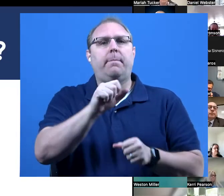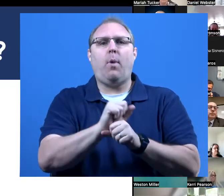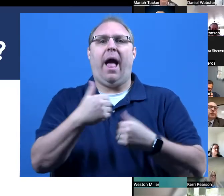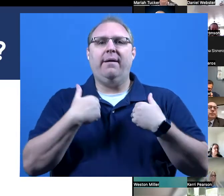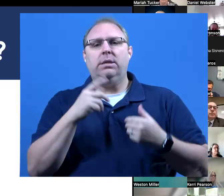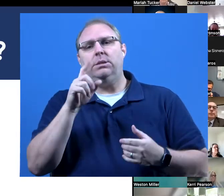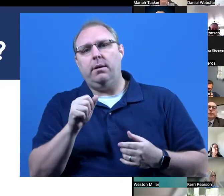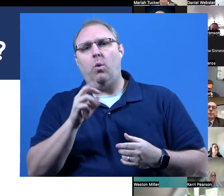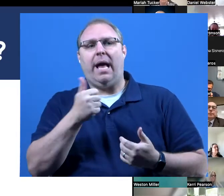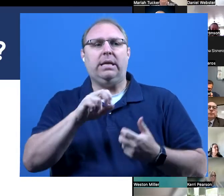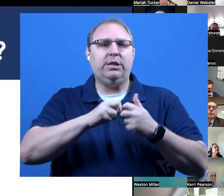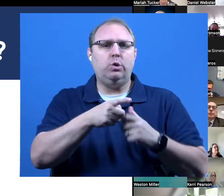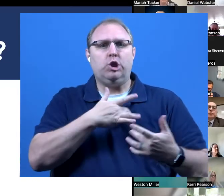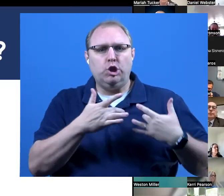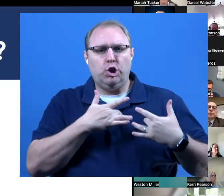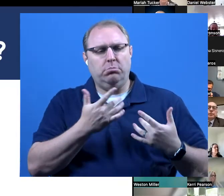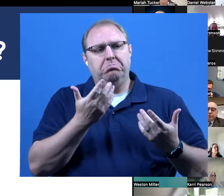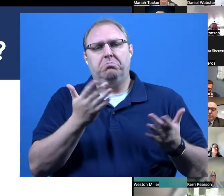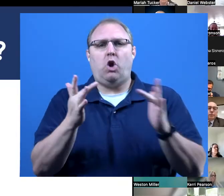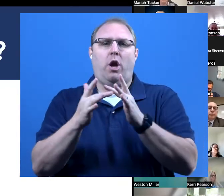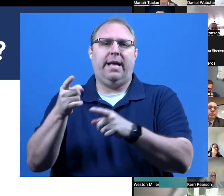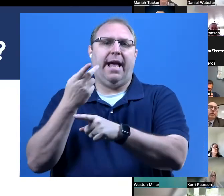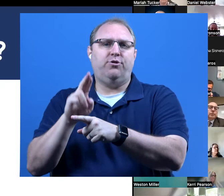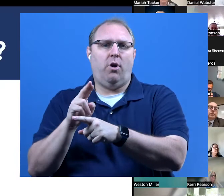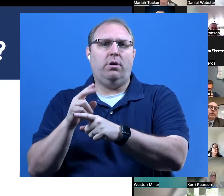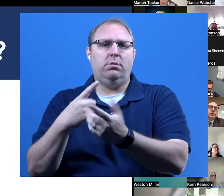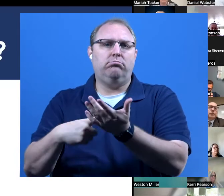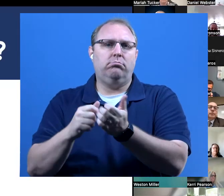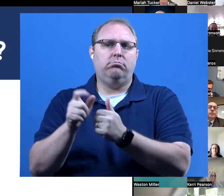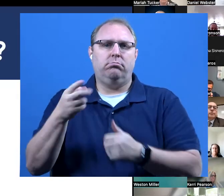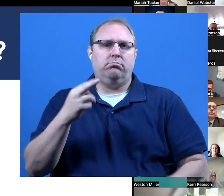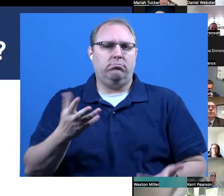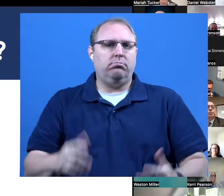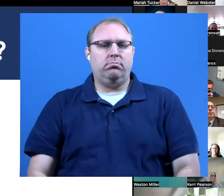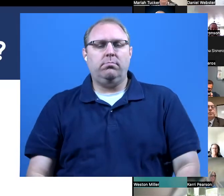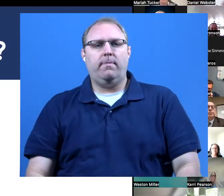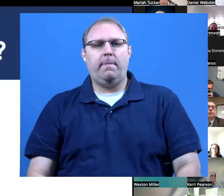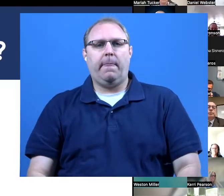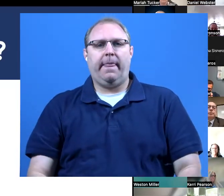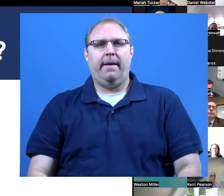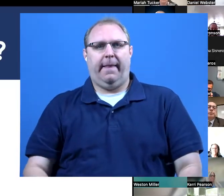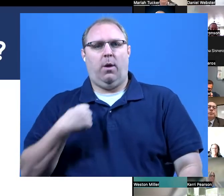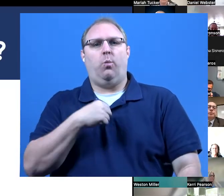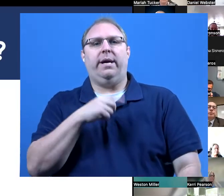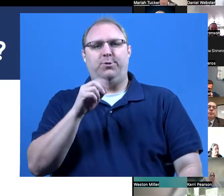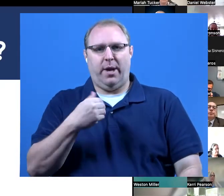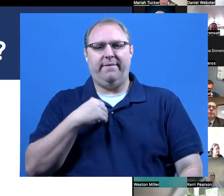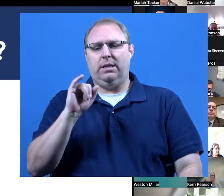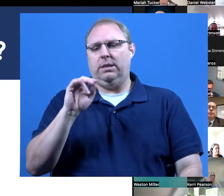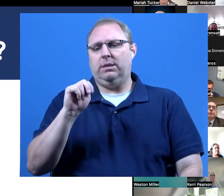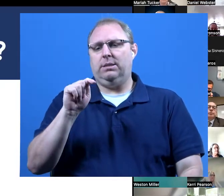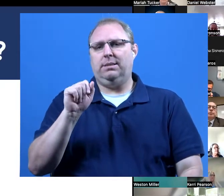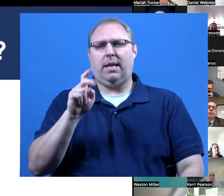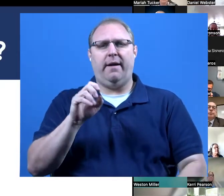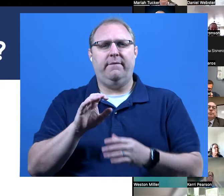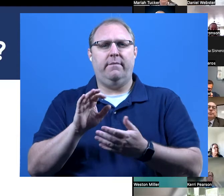We send in the intake form, and that's a conversation between the doctor and the employee, because the doctor knows the condition, knows how